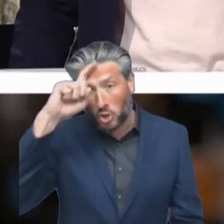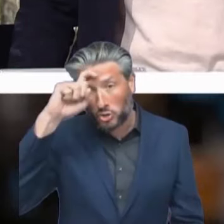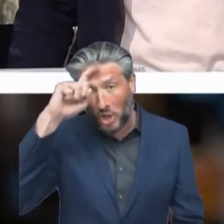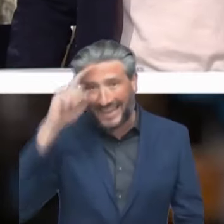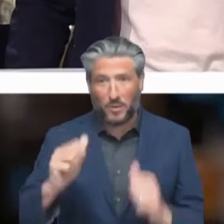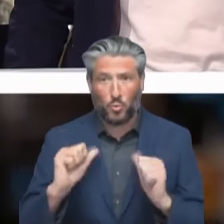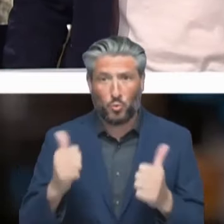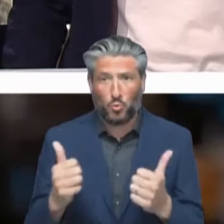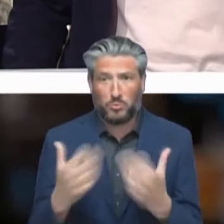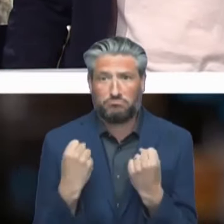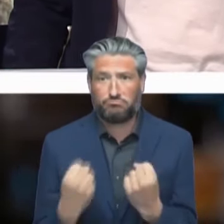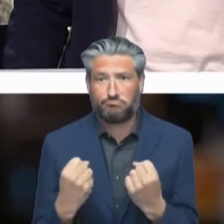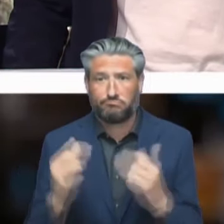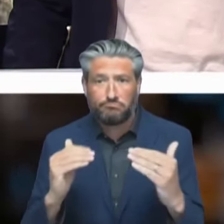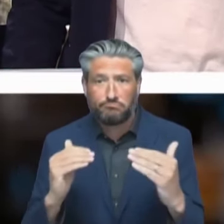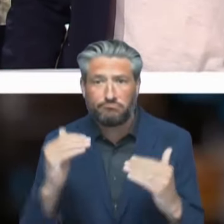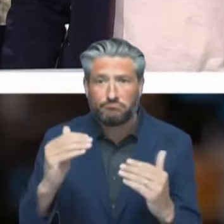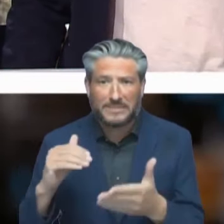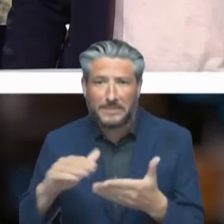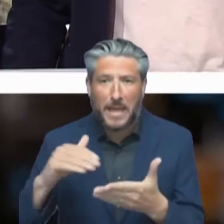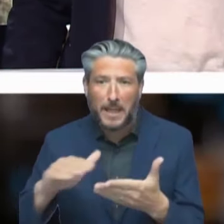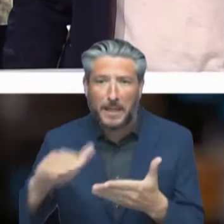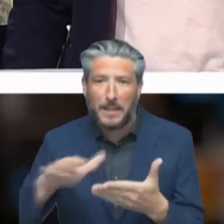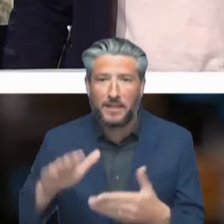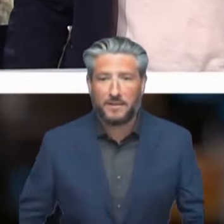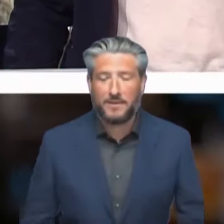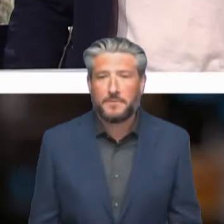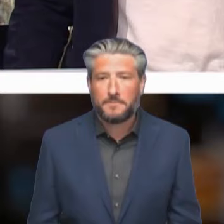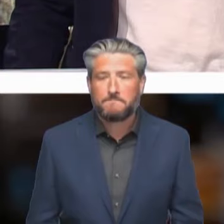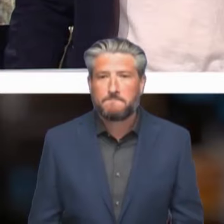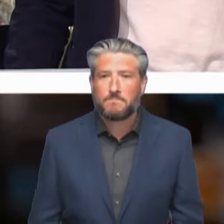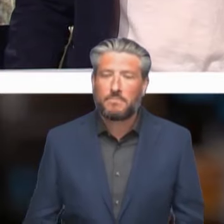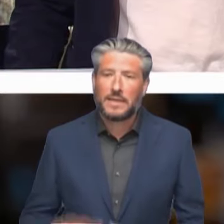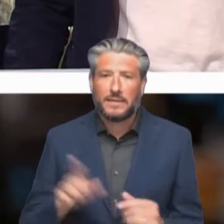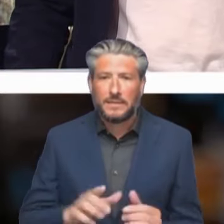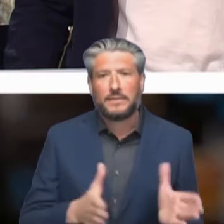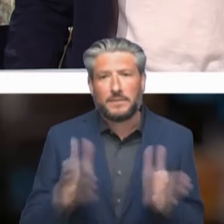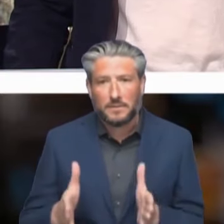of registrations was only 6.8%.